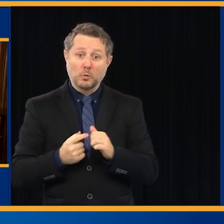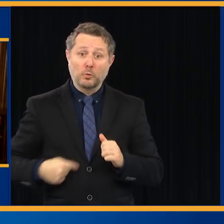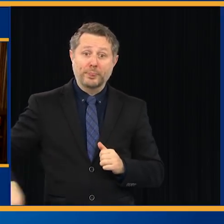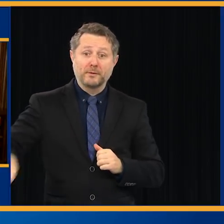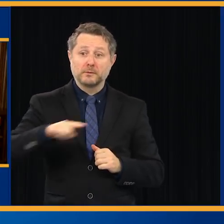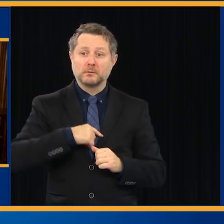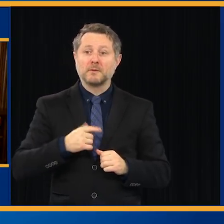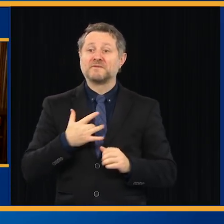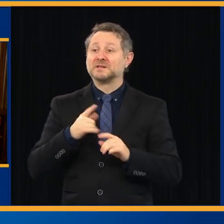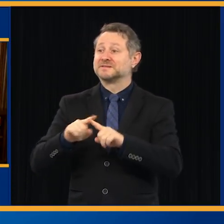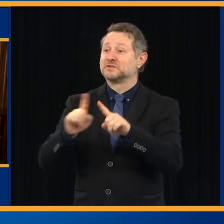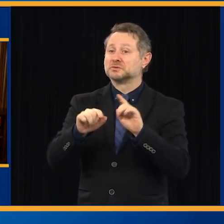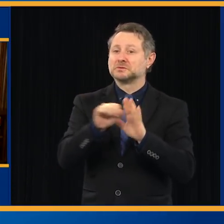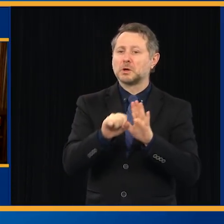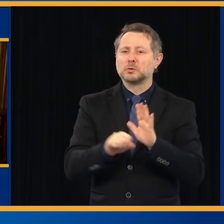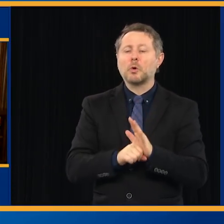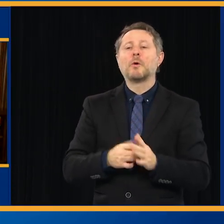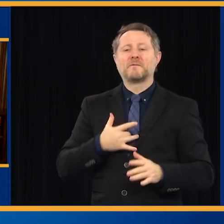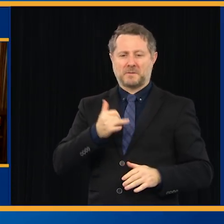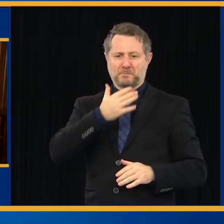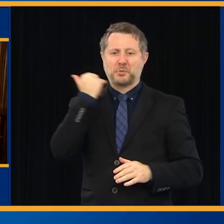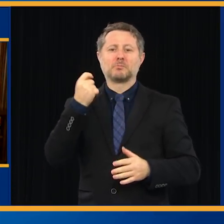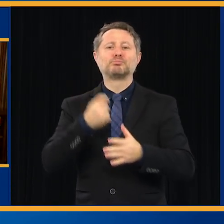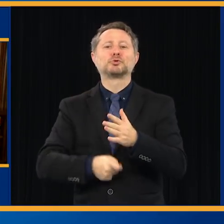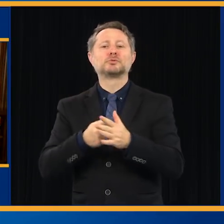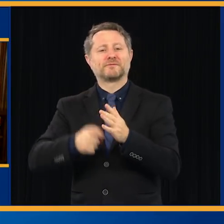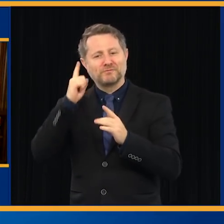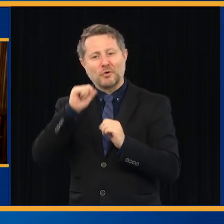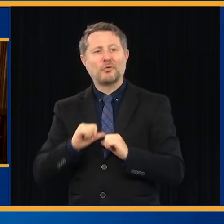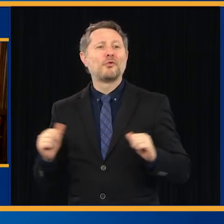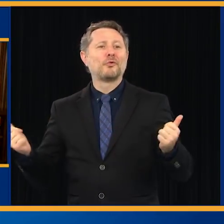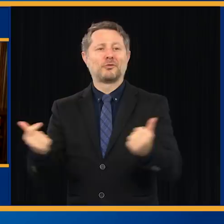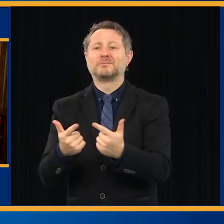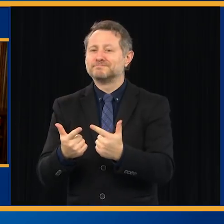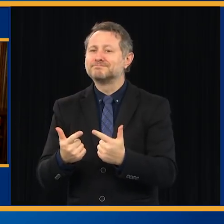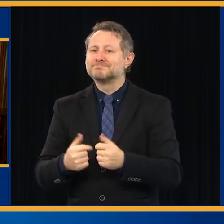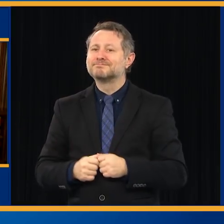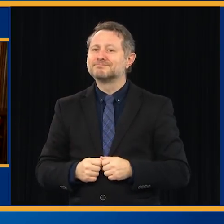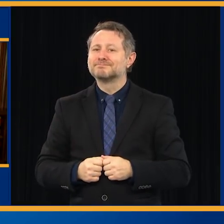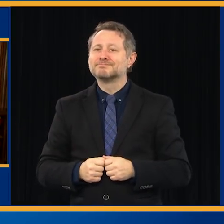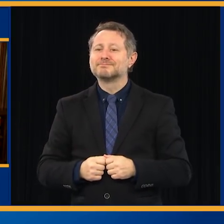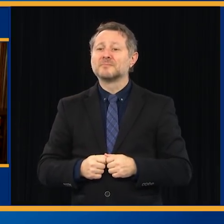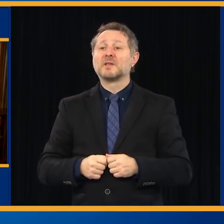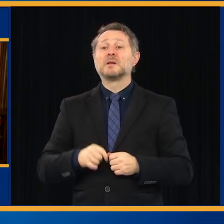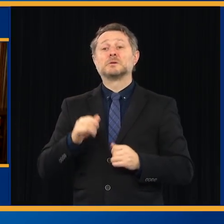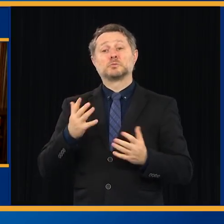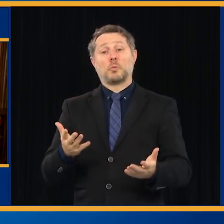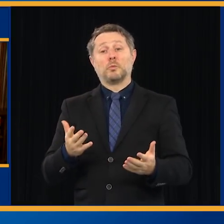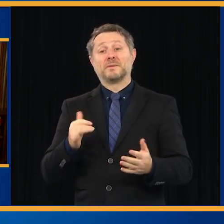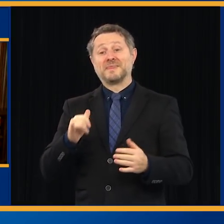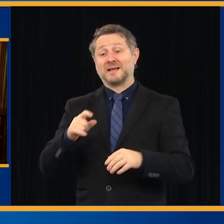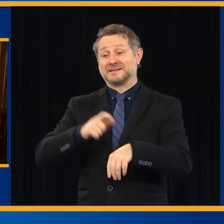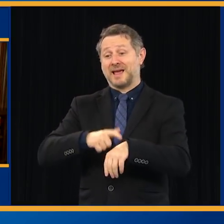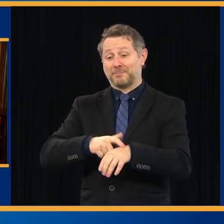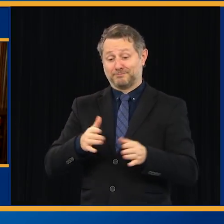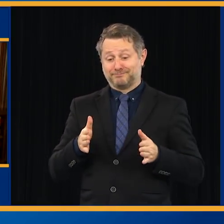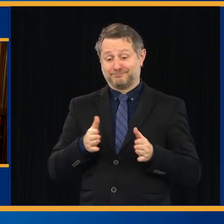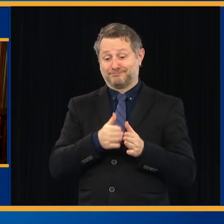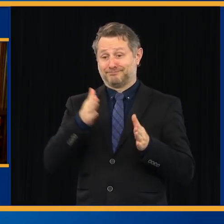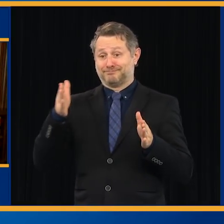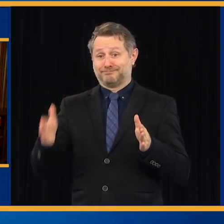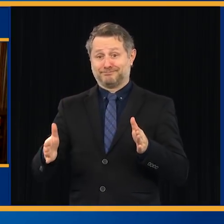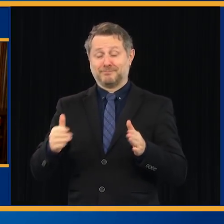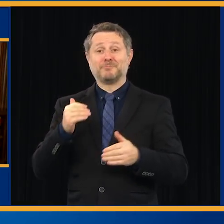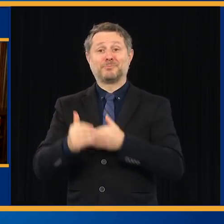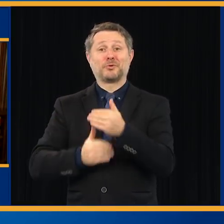we've got a good chance of getting a better price and getting the product that we need. And I think through all this too, the other